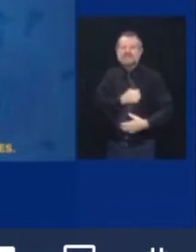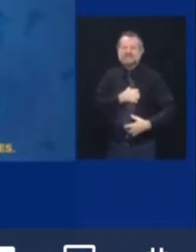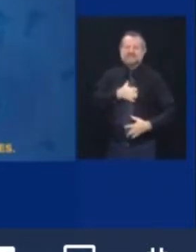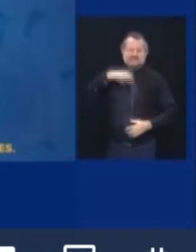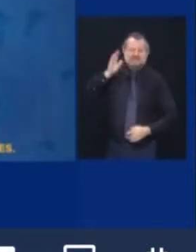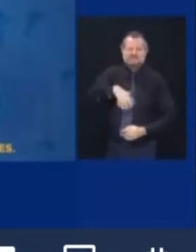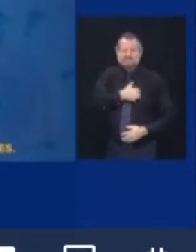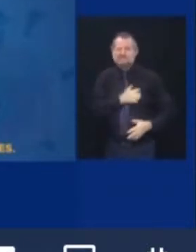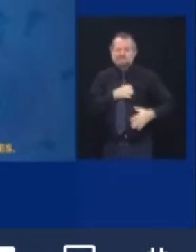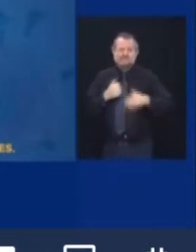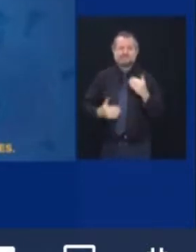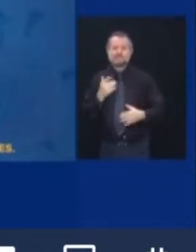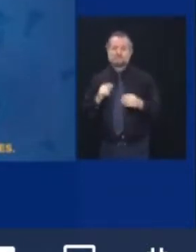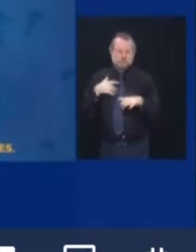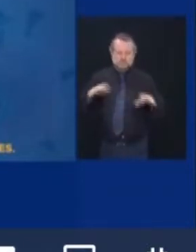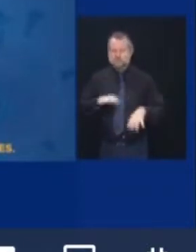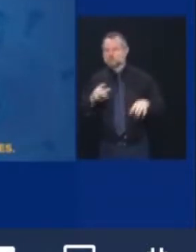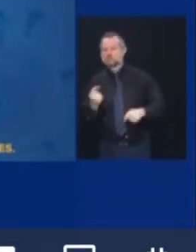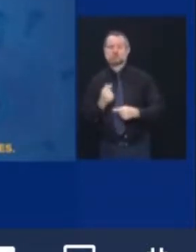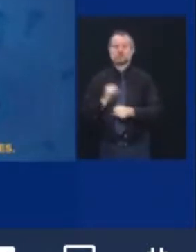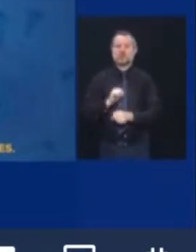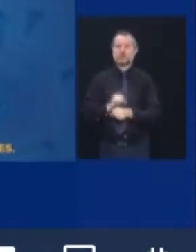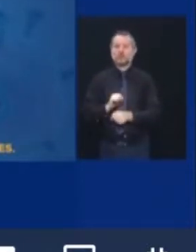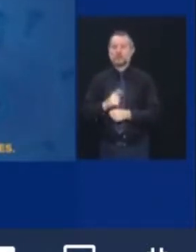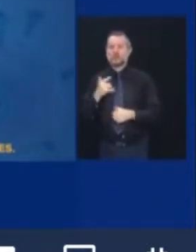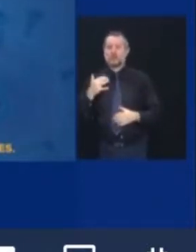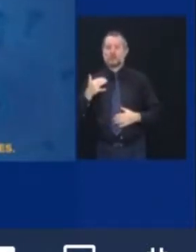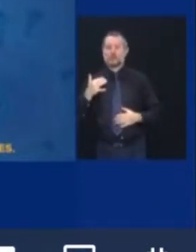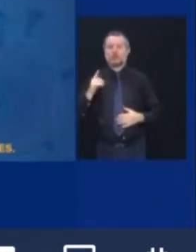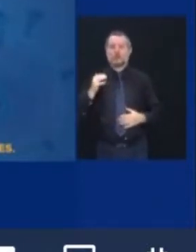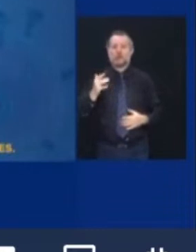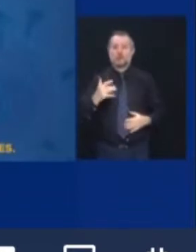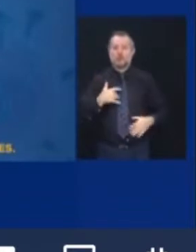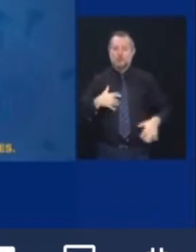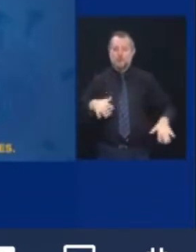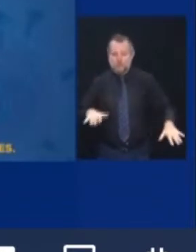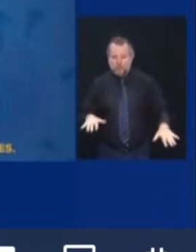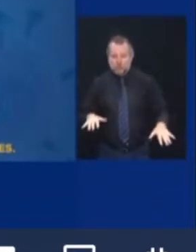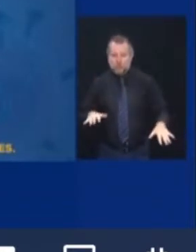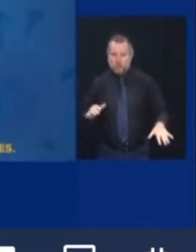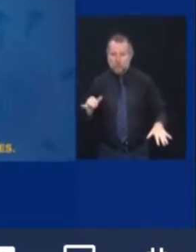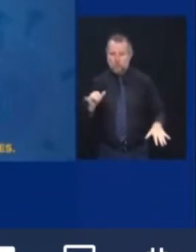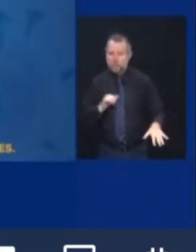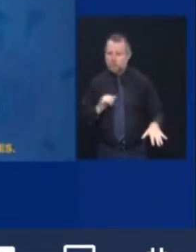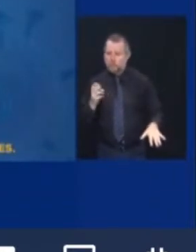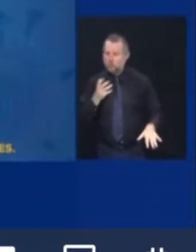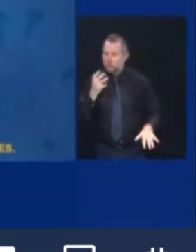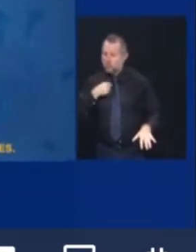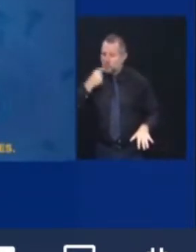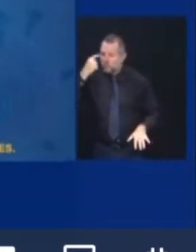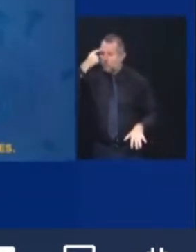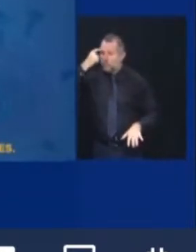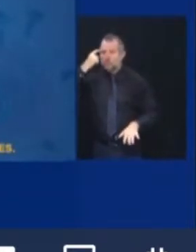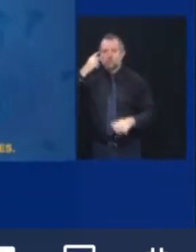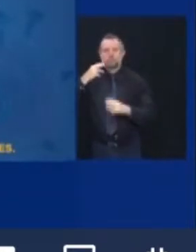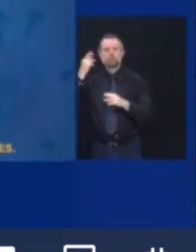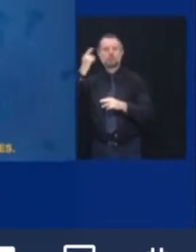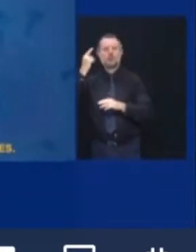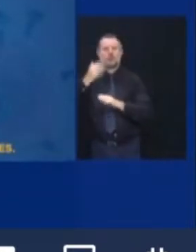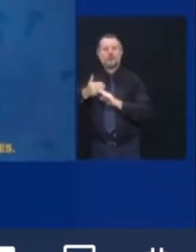and to process all the emotions because you're just so functionally oriented because of the fear.